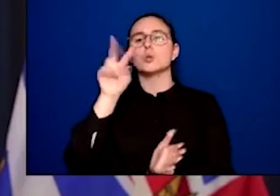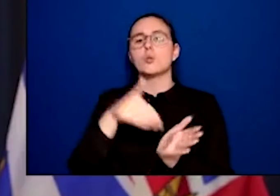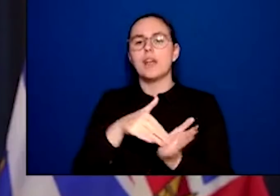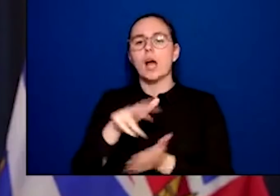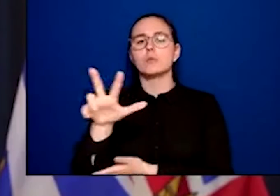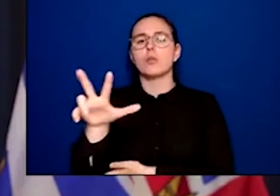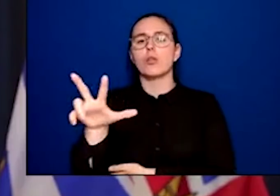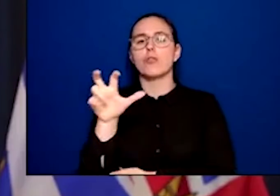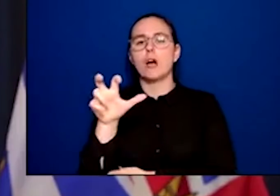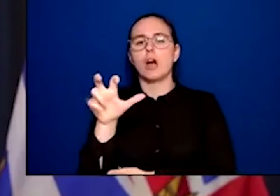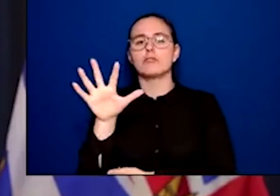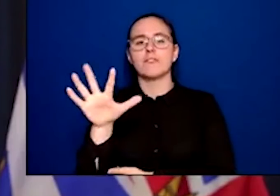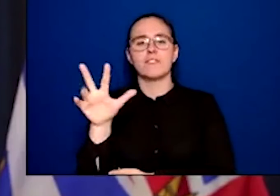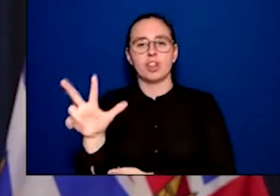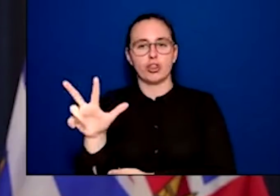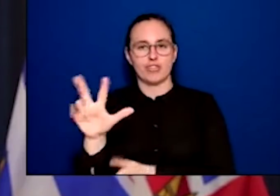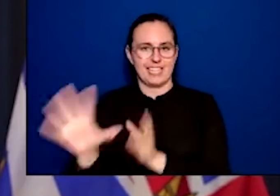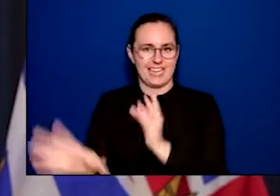2,353